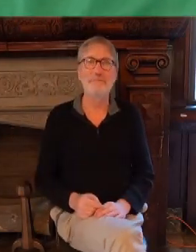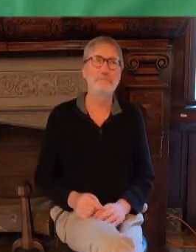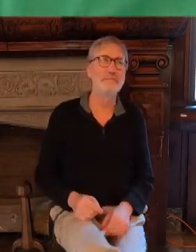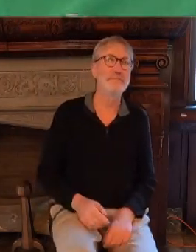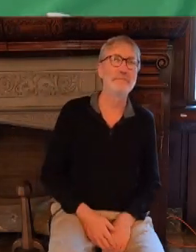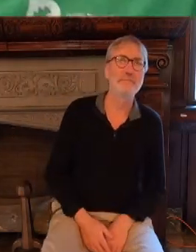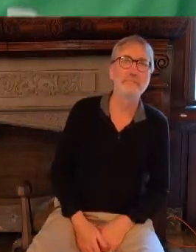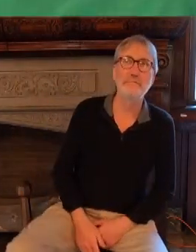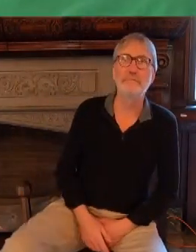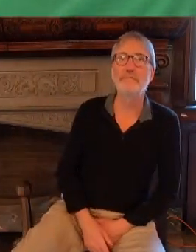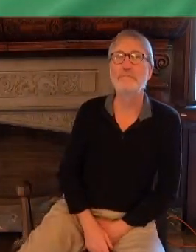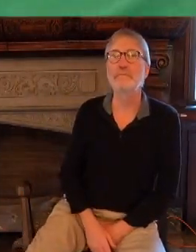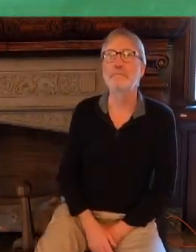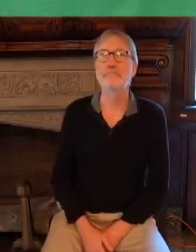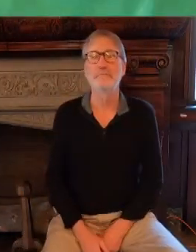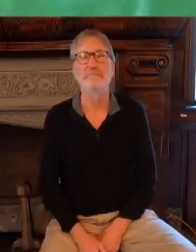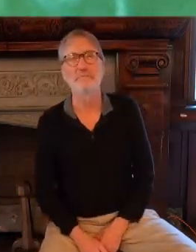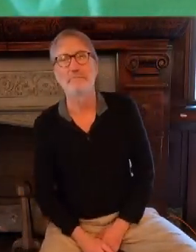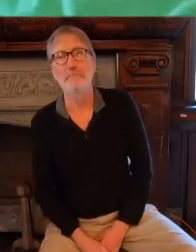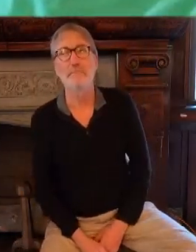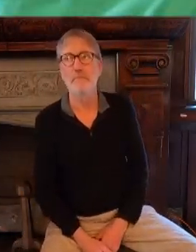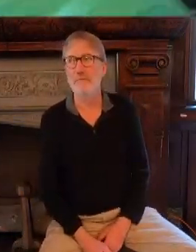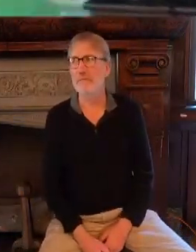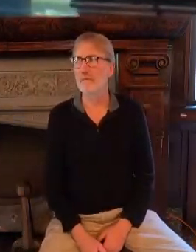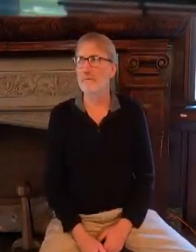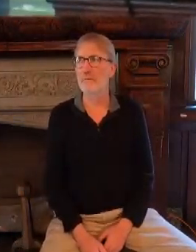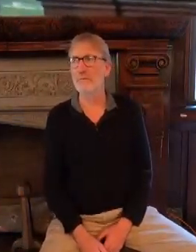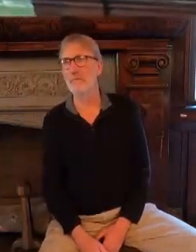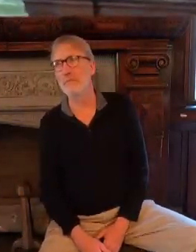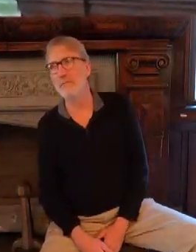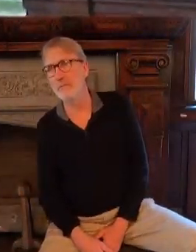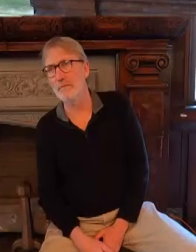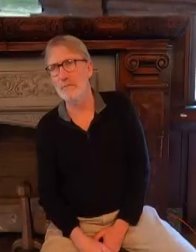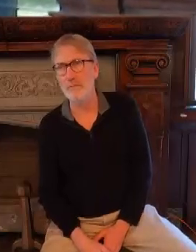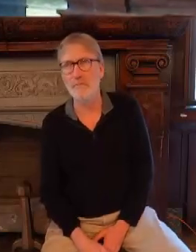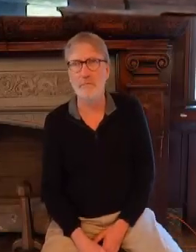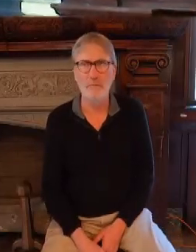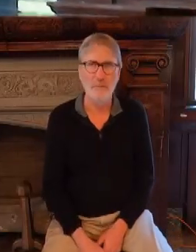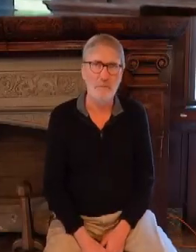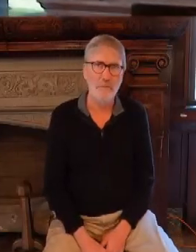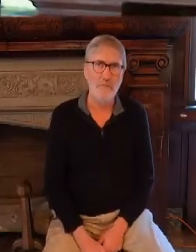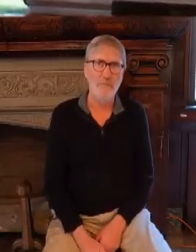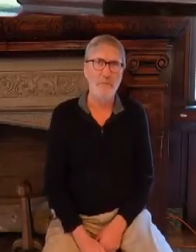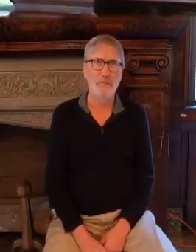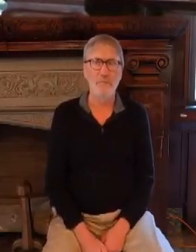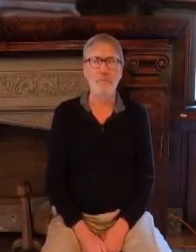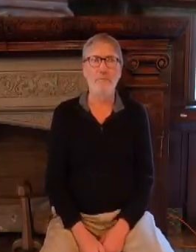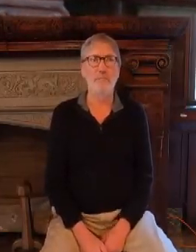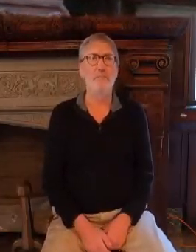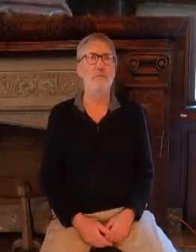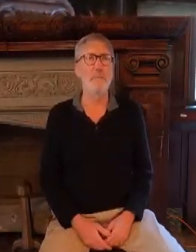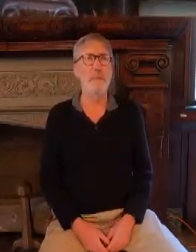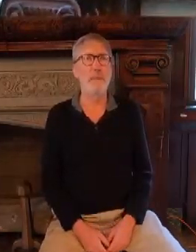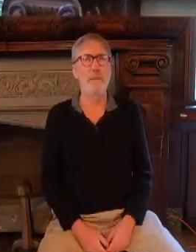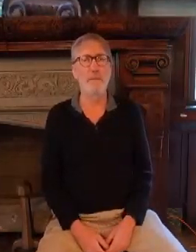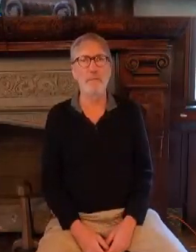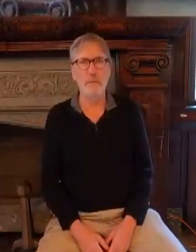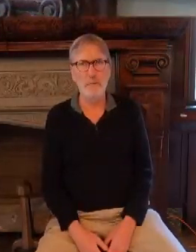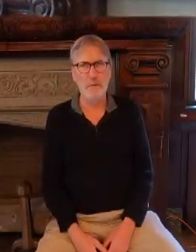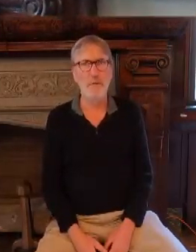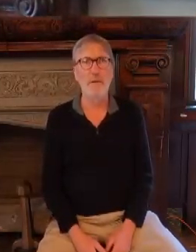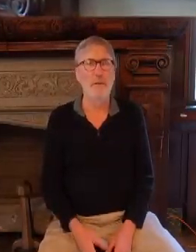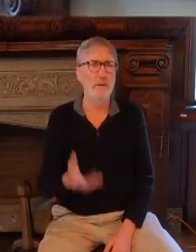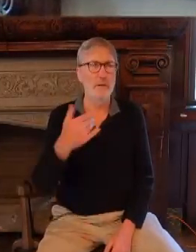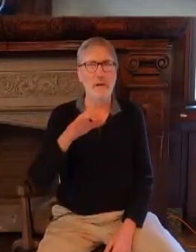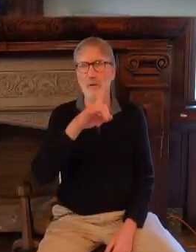Thank you for having me, right? Okay. So we are going to move